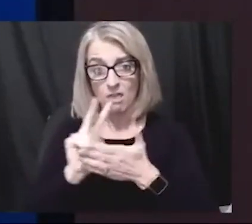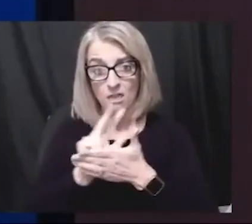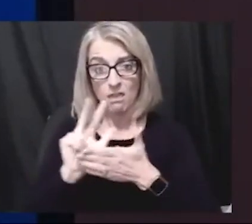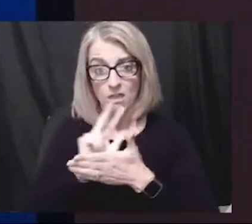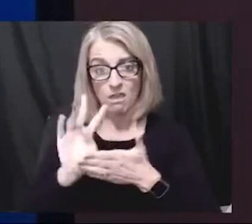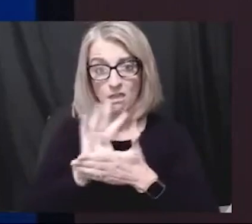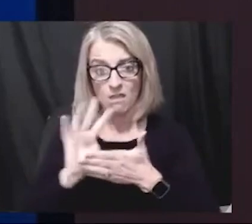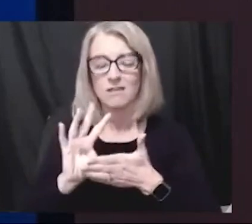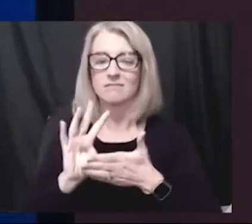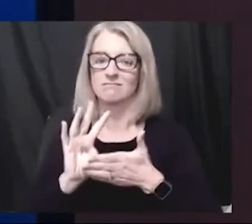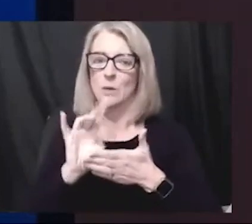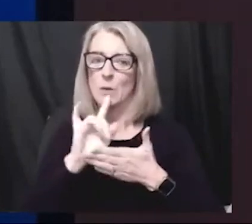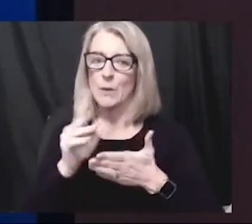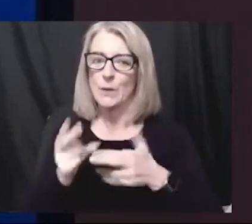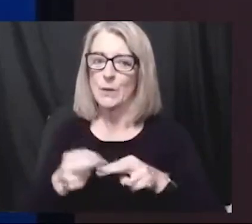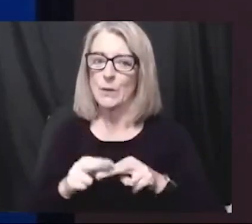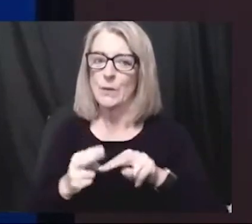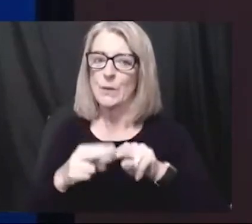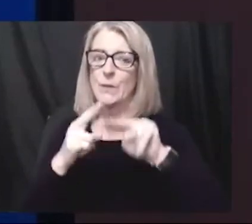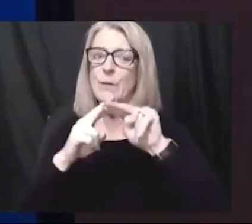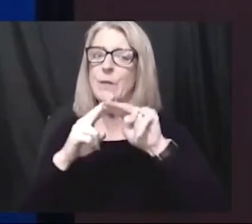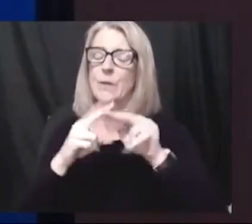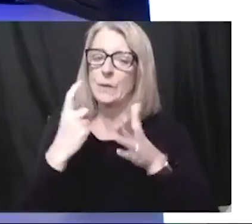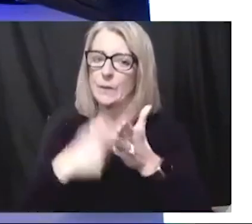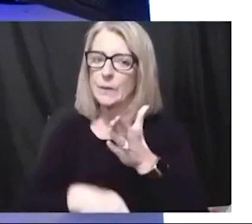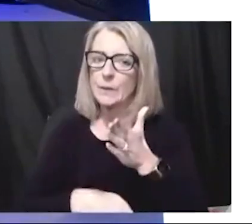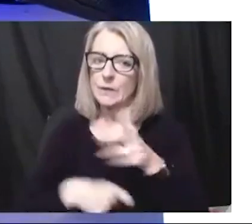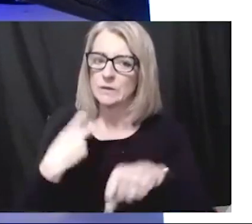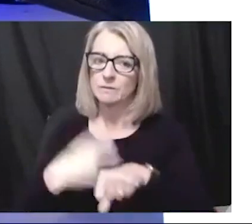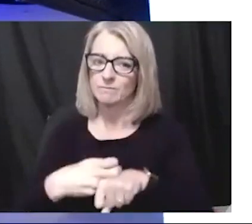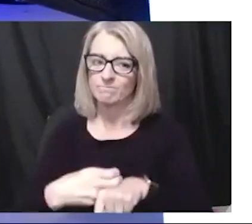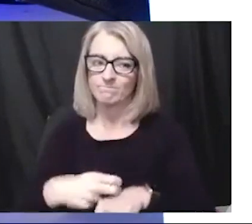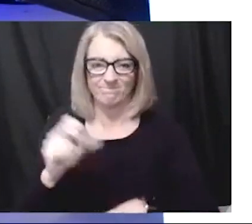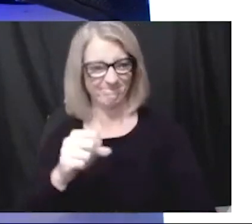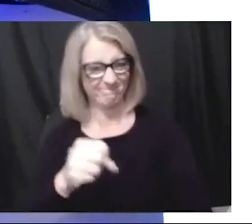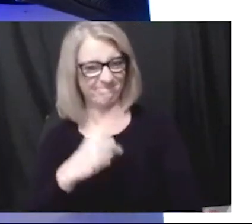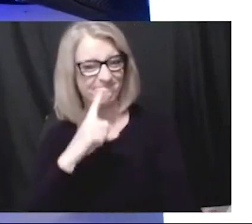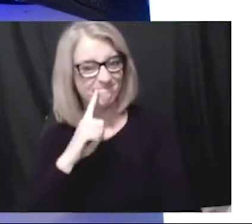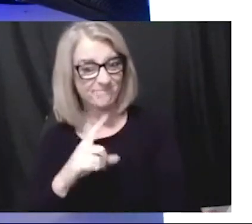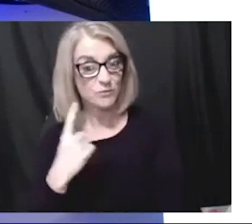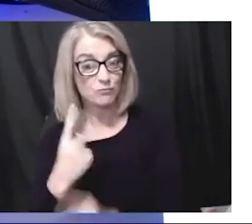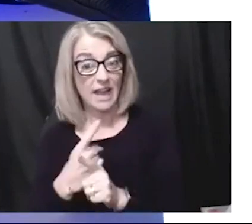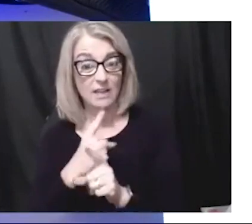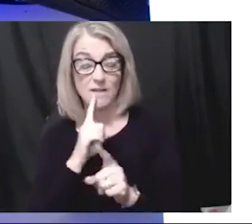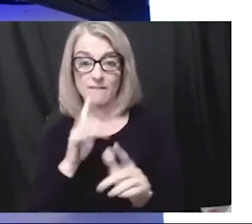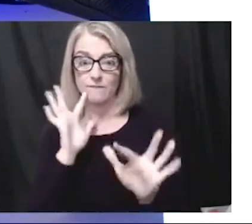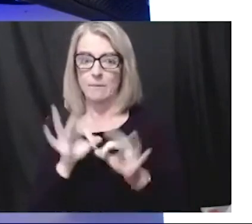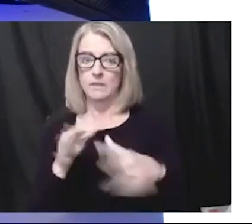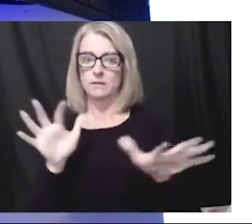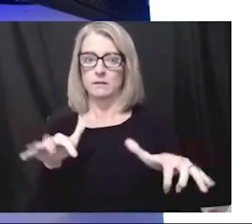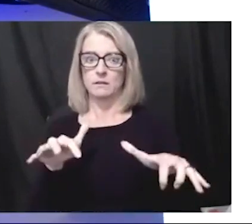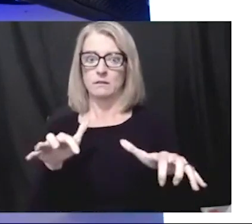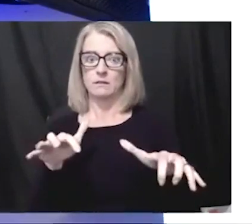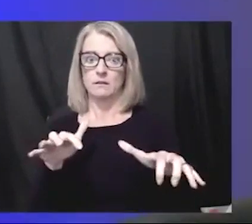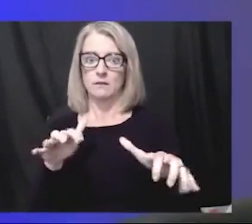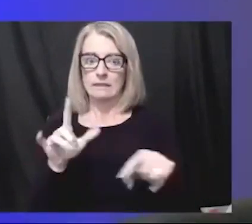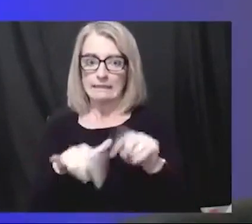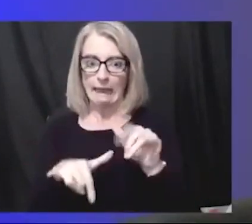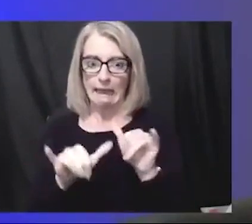really do add up, and it's just hard. It's hard. I think it's devastating for families who can't be there with their loved